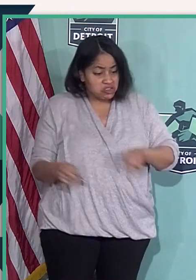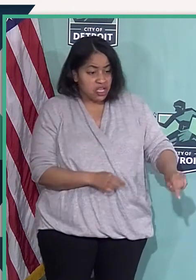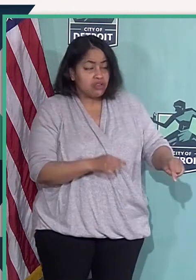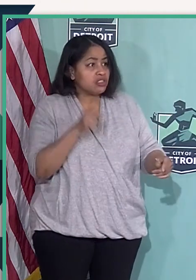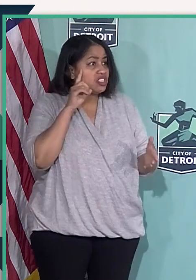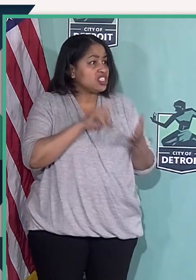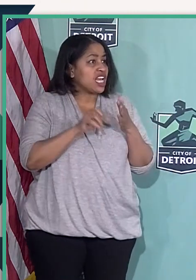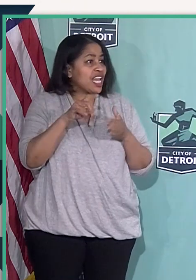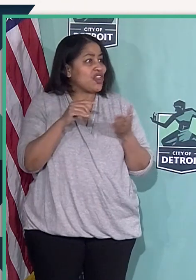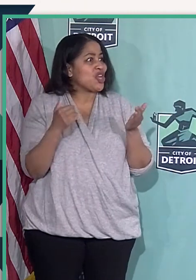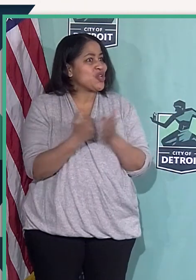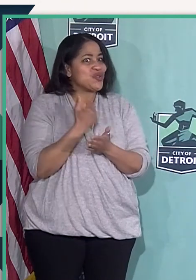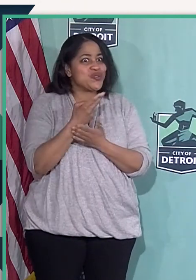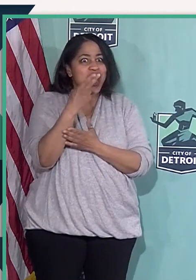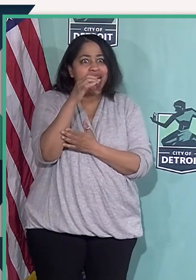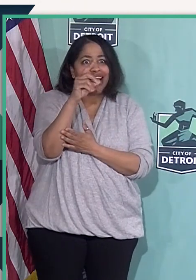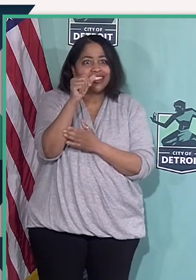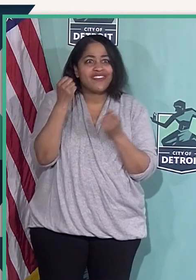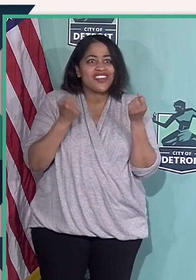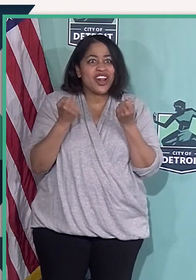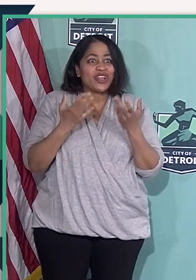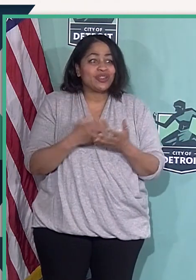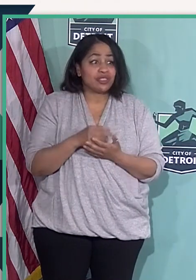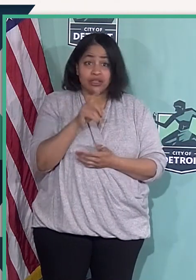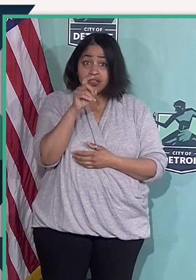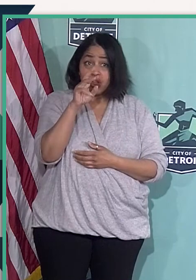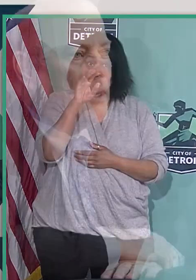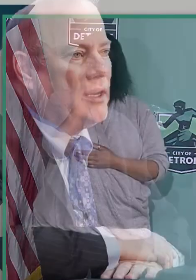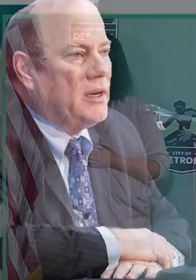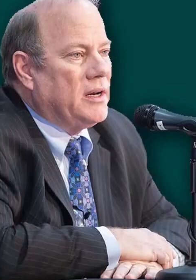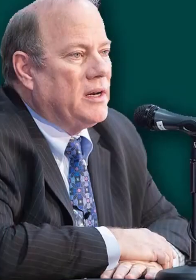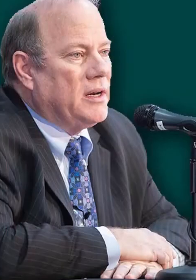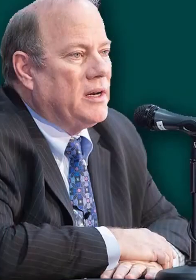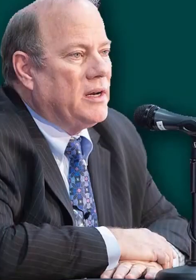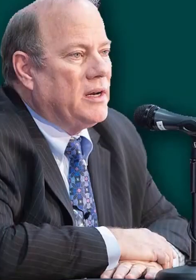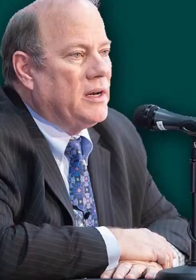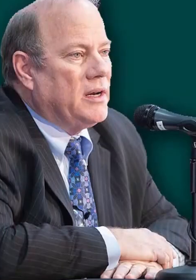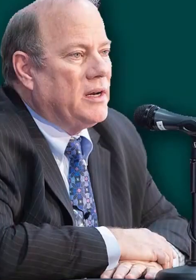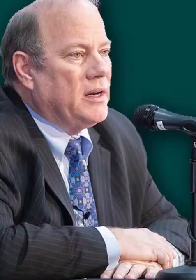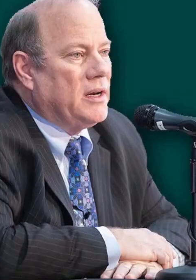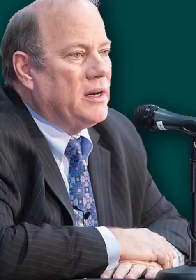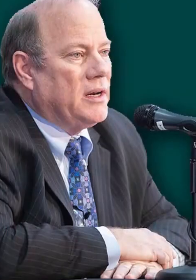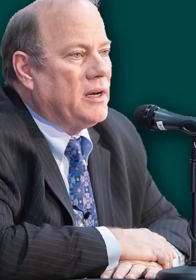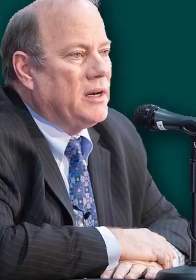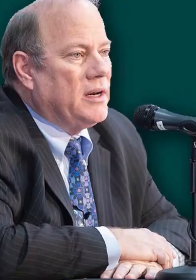check out the new All right. Honda vehicles. All right. Is Rick Thanks. driving? Happy to drive.